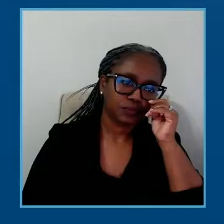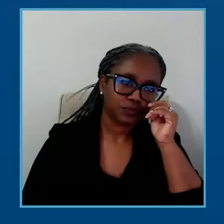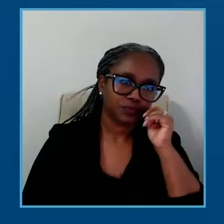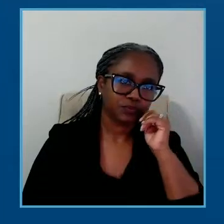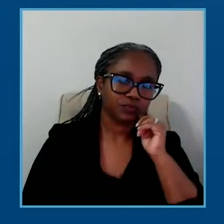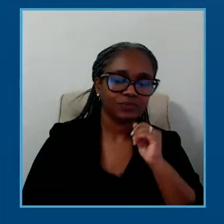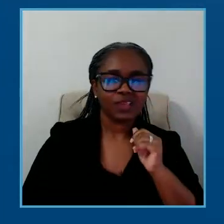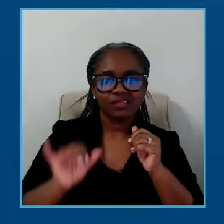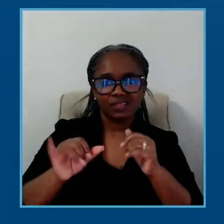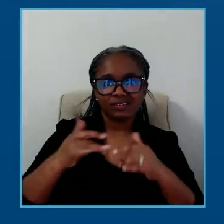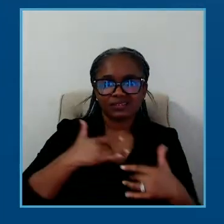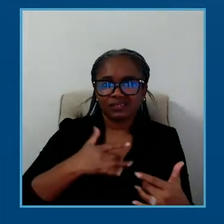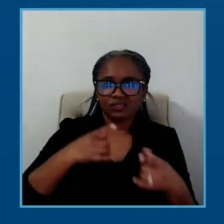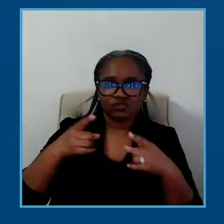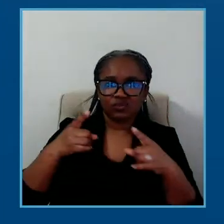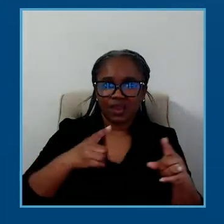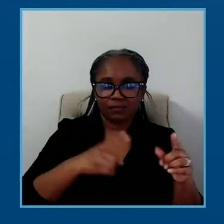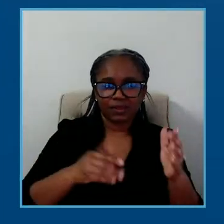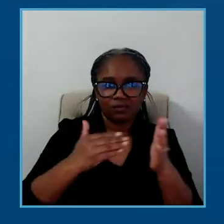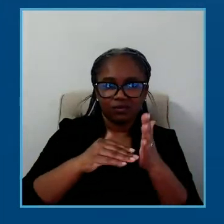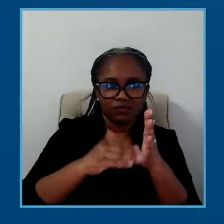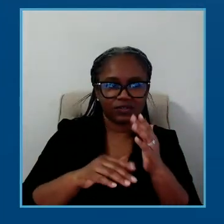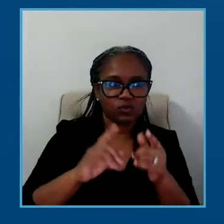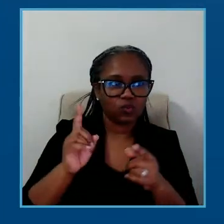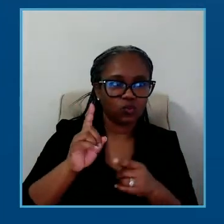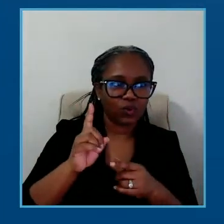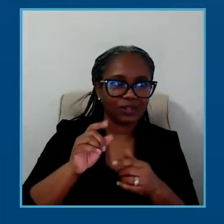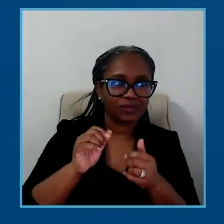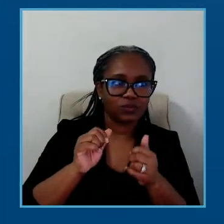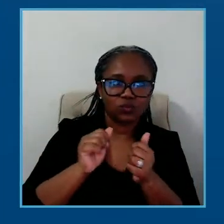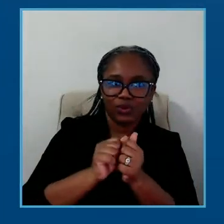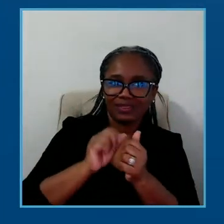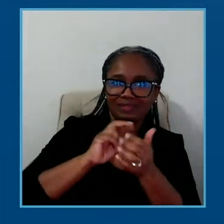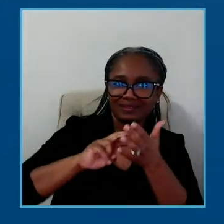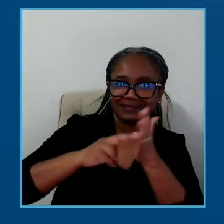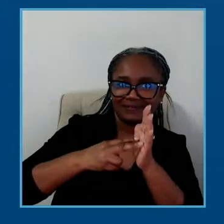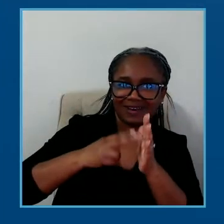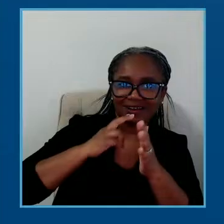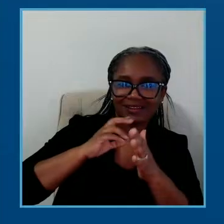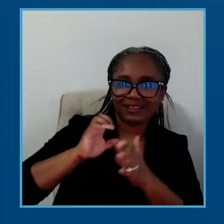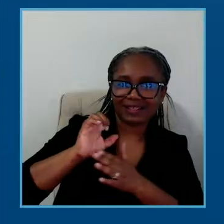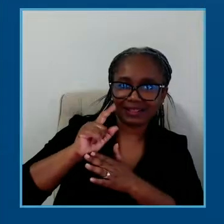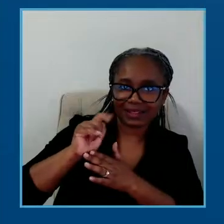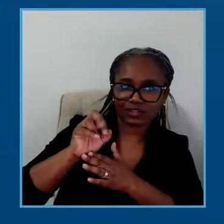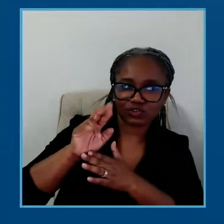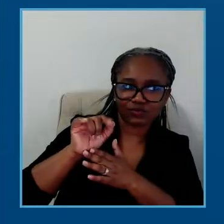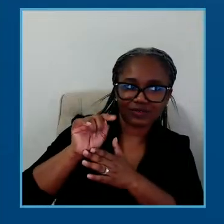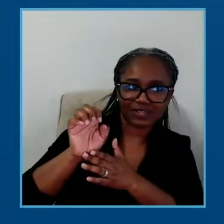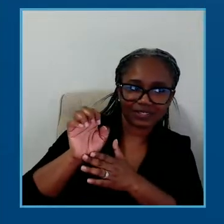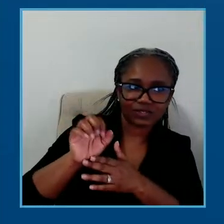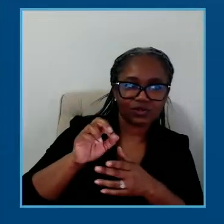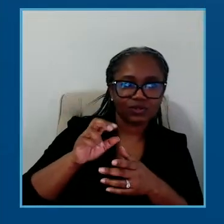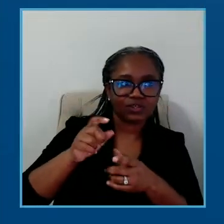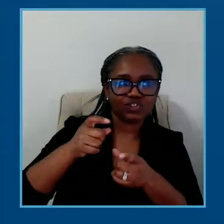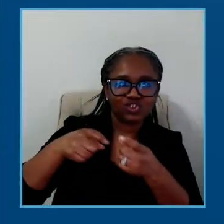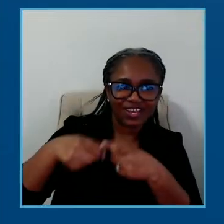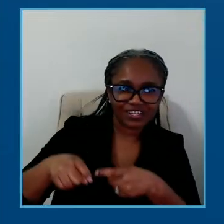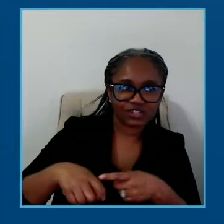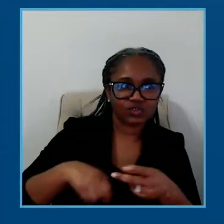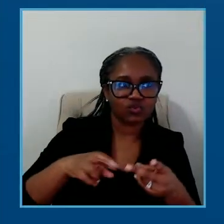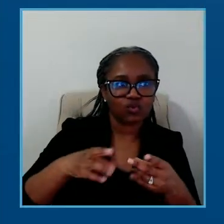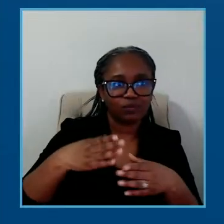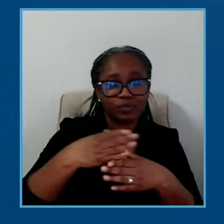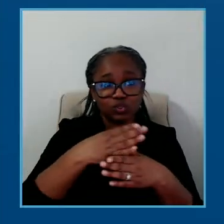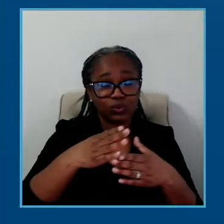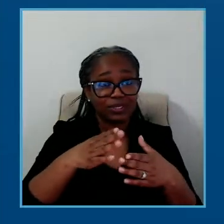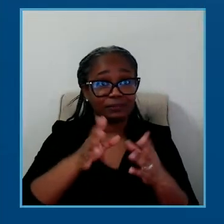meetings, the offering of a question that might be postponed to a later time, and an incomplete election,